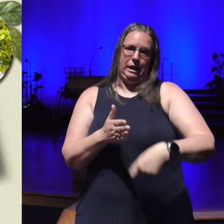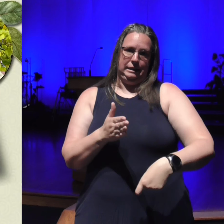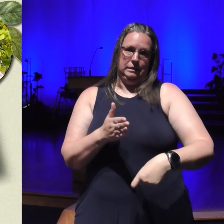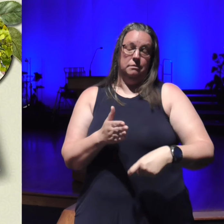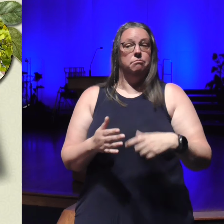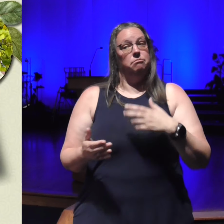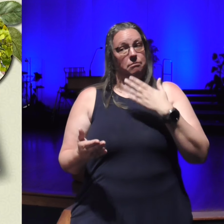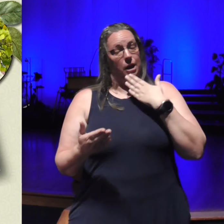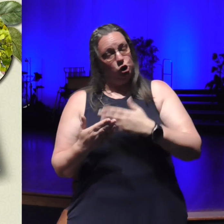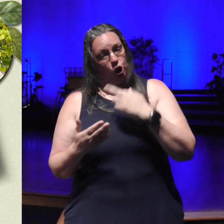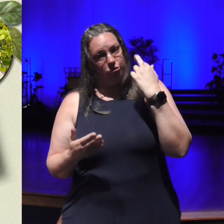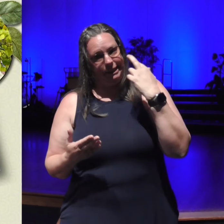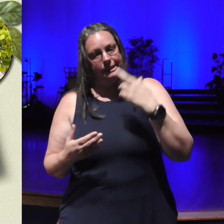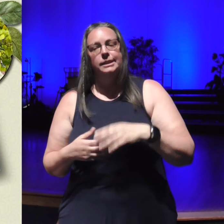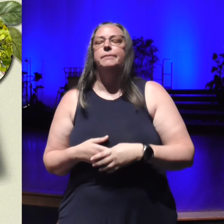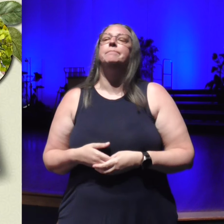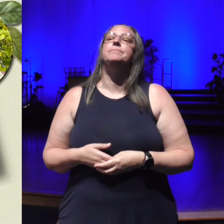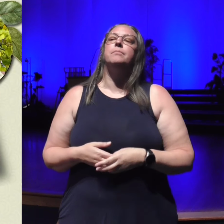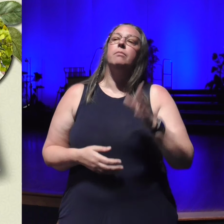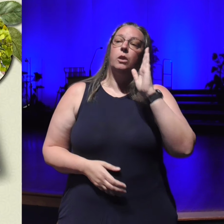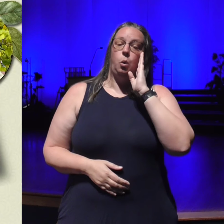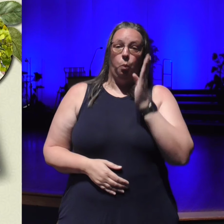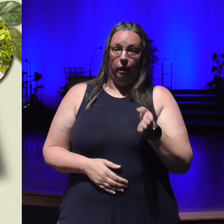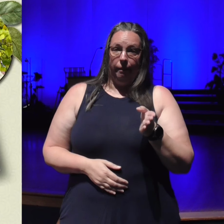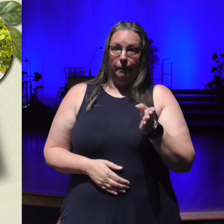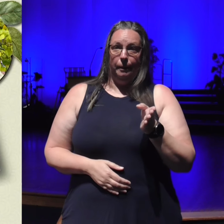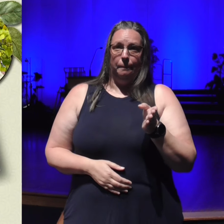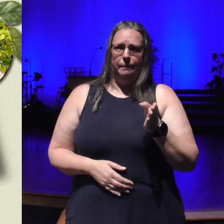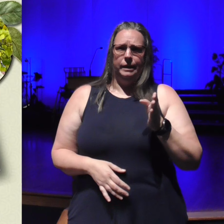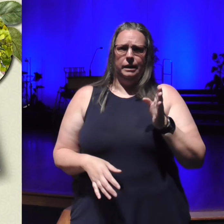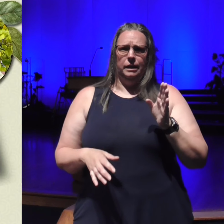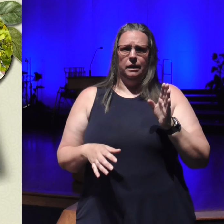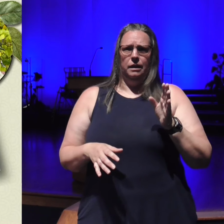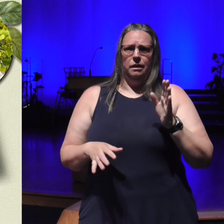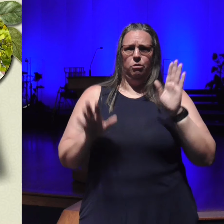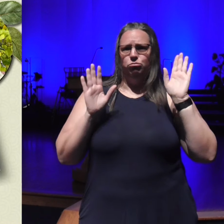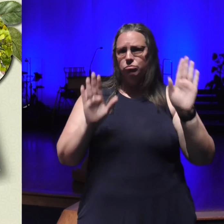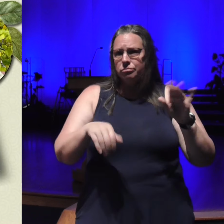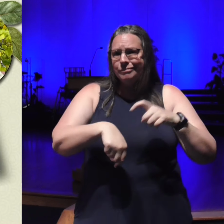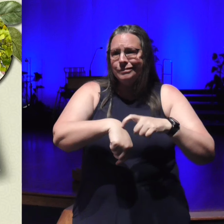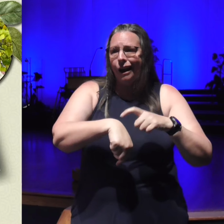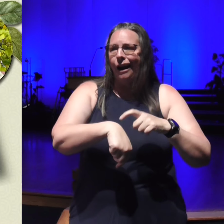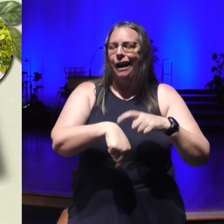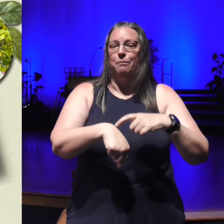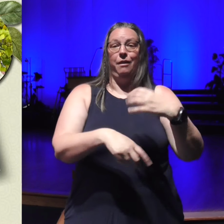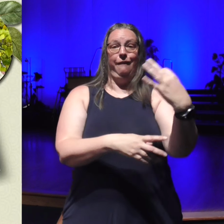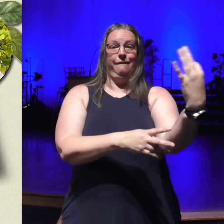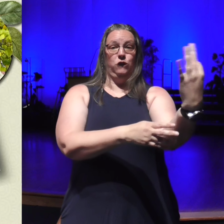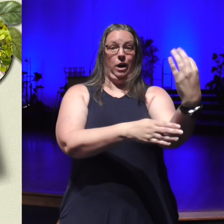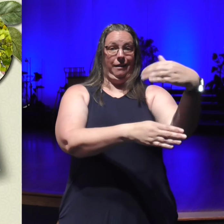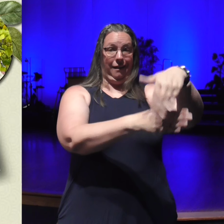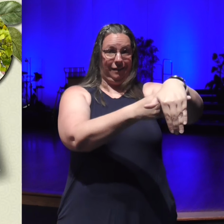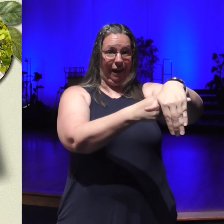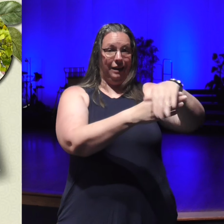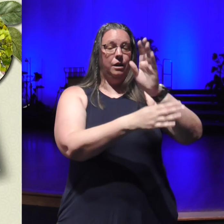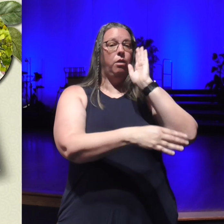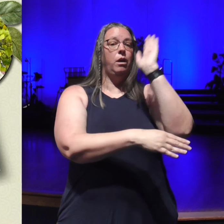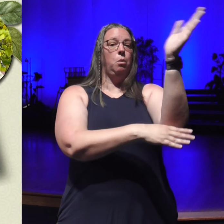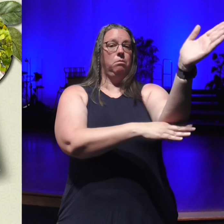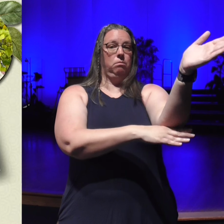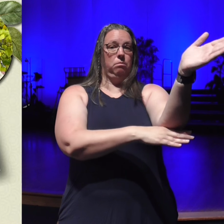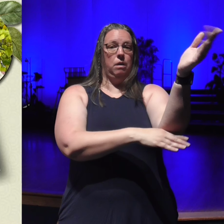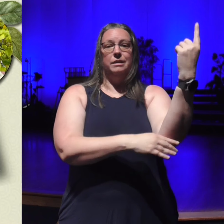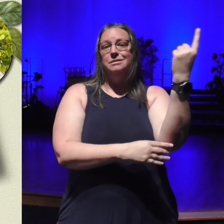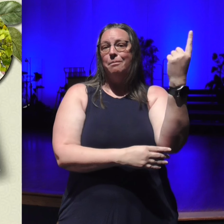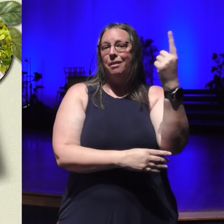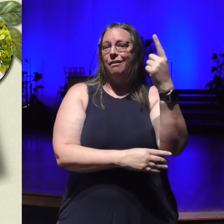reason. It will be such a wonderful time. The Friday night, they're going to be talking about something